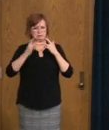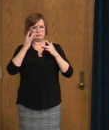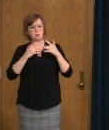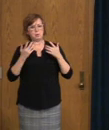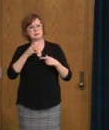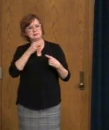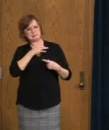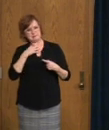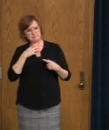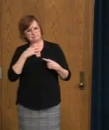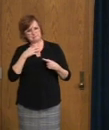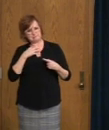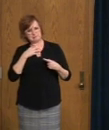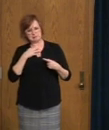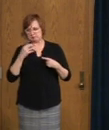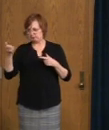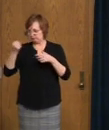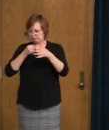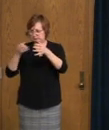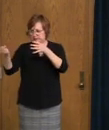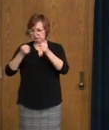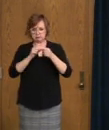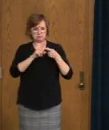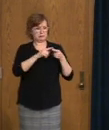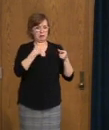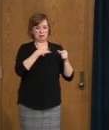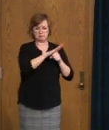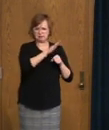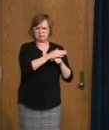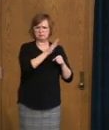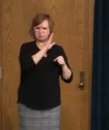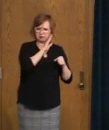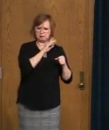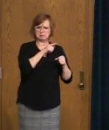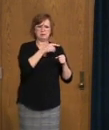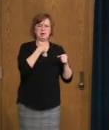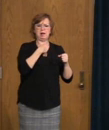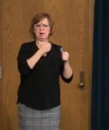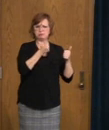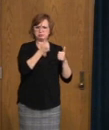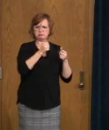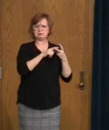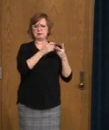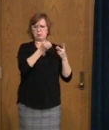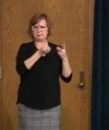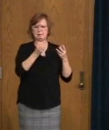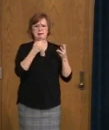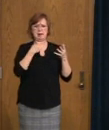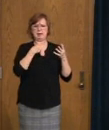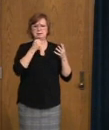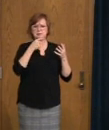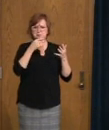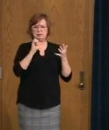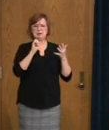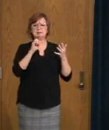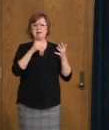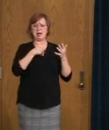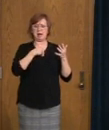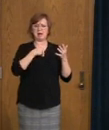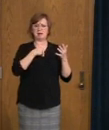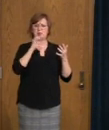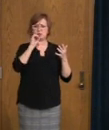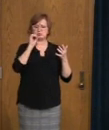we have beds and space and equipment, ventilators and oxygen for that number, actually